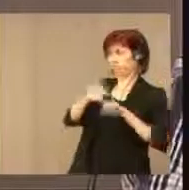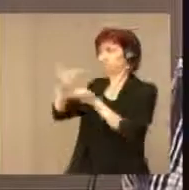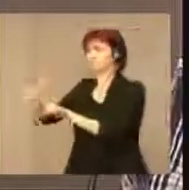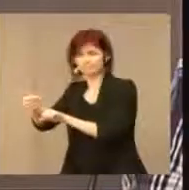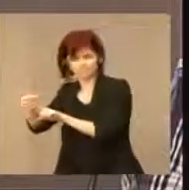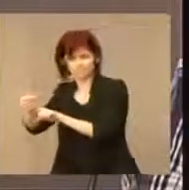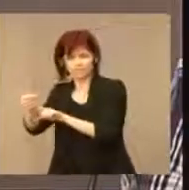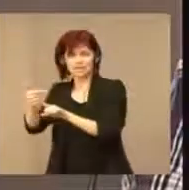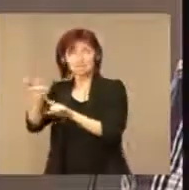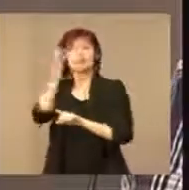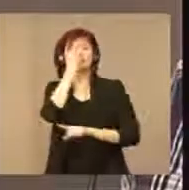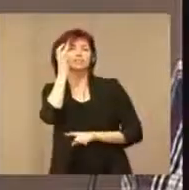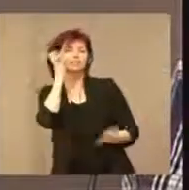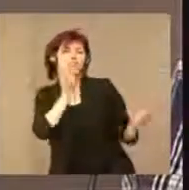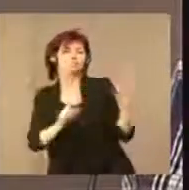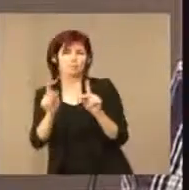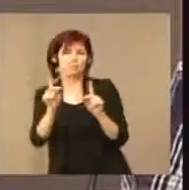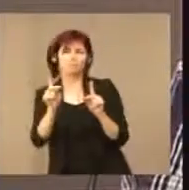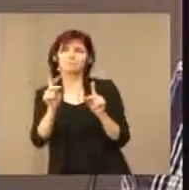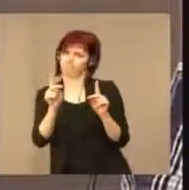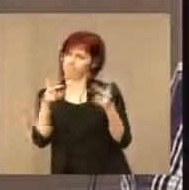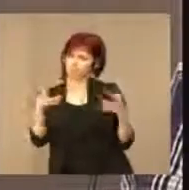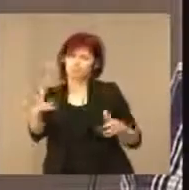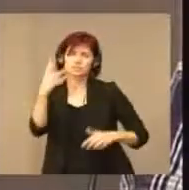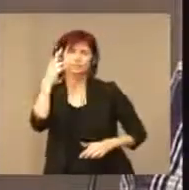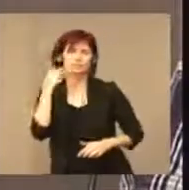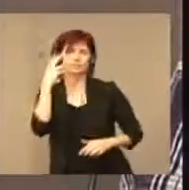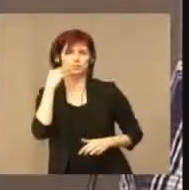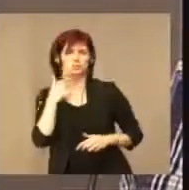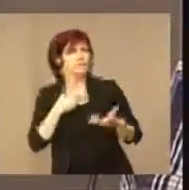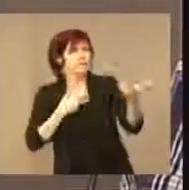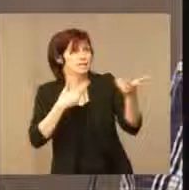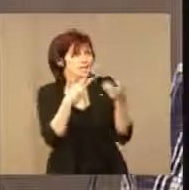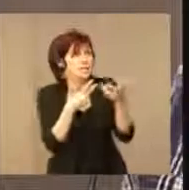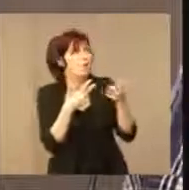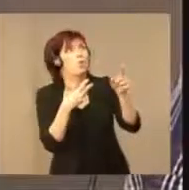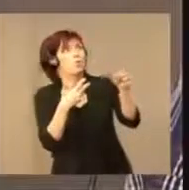cognizant of getting trapped in those discussions. And as I say,